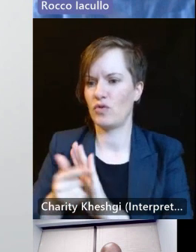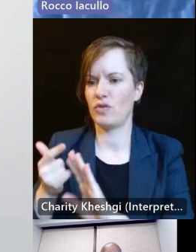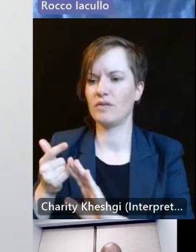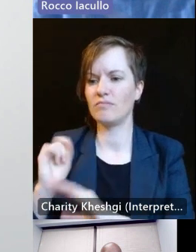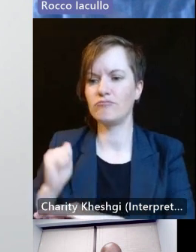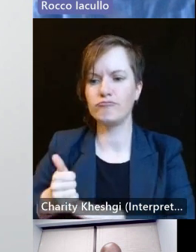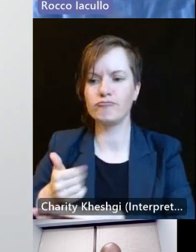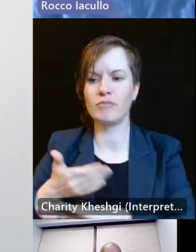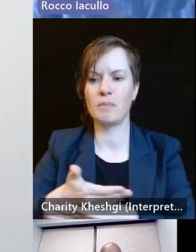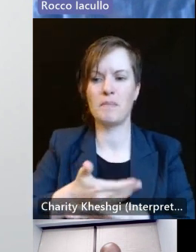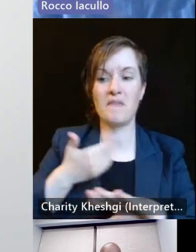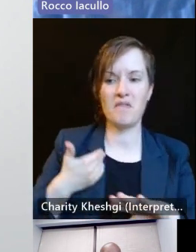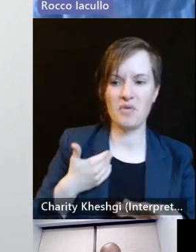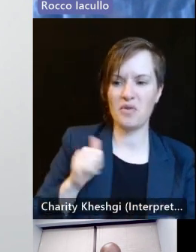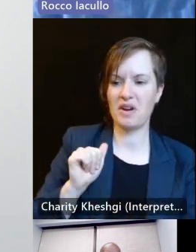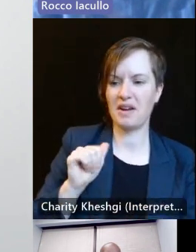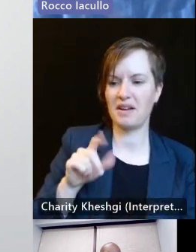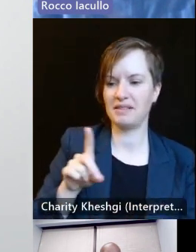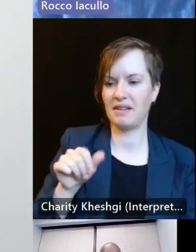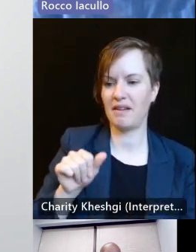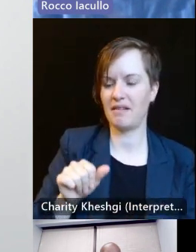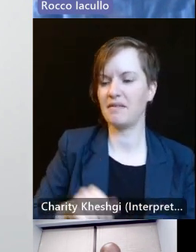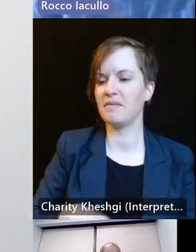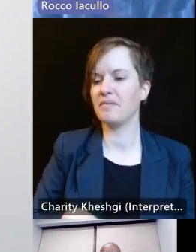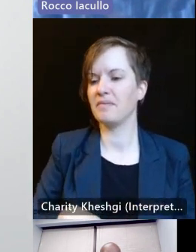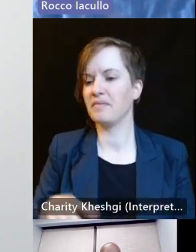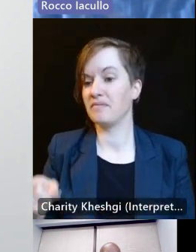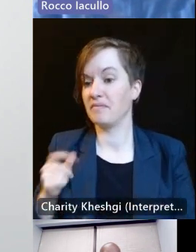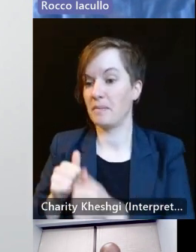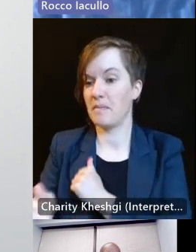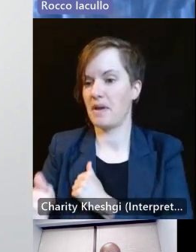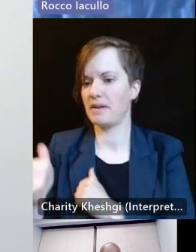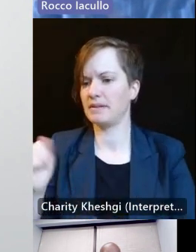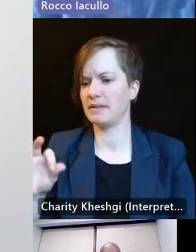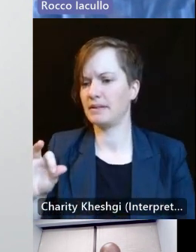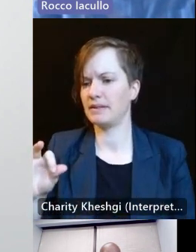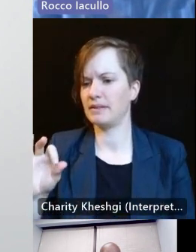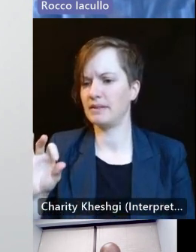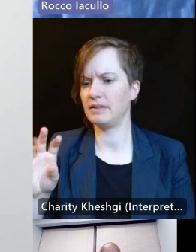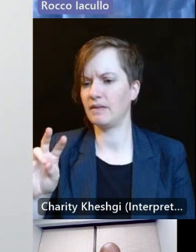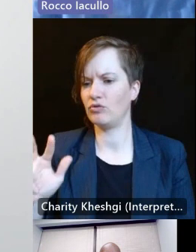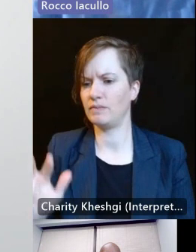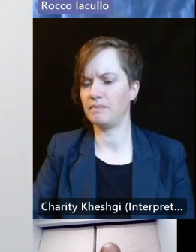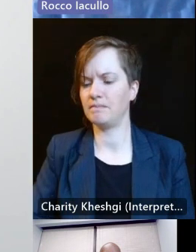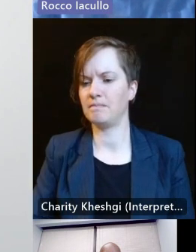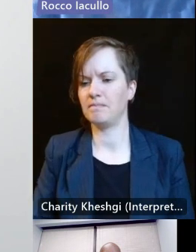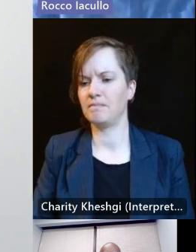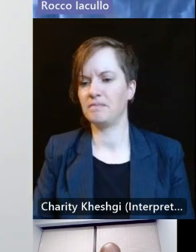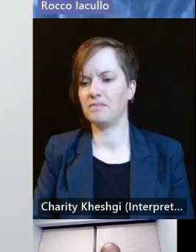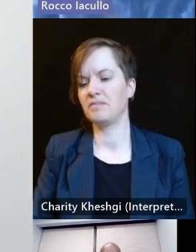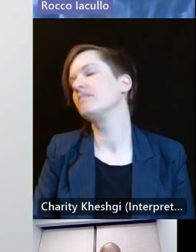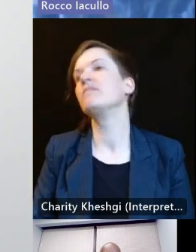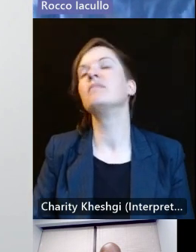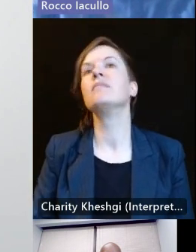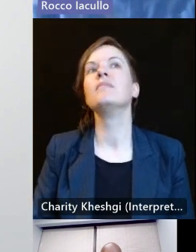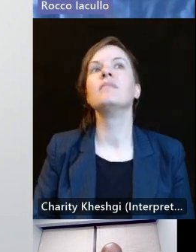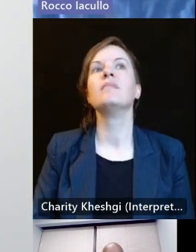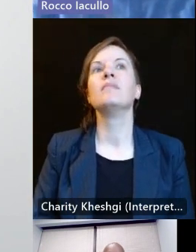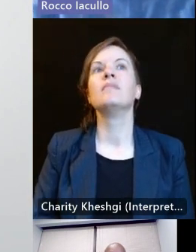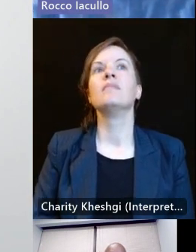the ADA, which was passed in 1973, and it prohibits